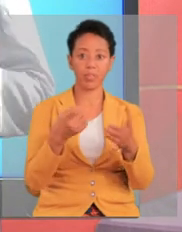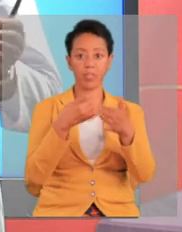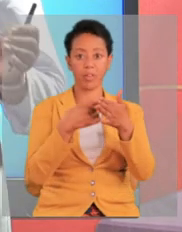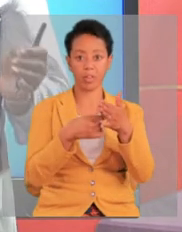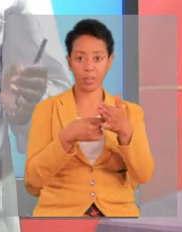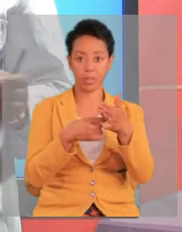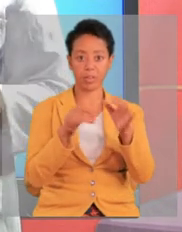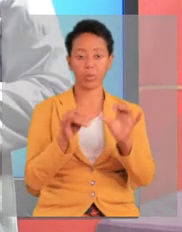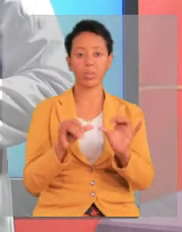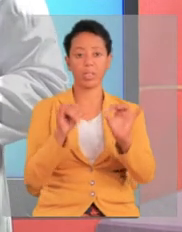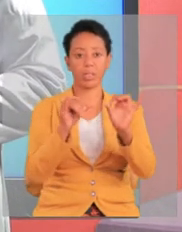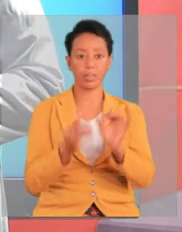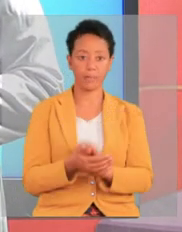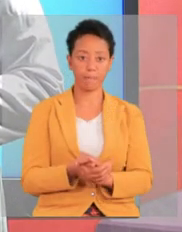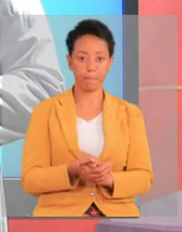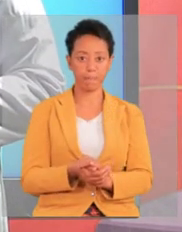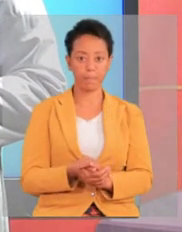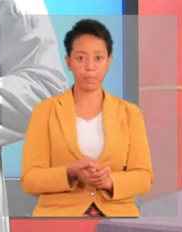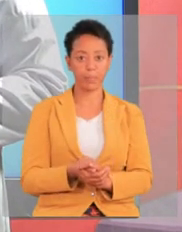is continuous.